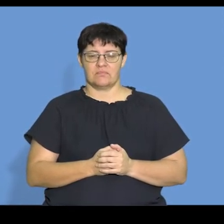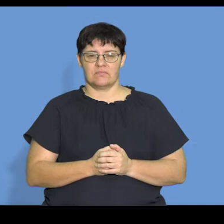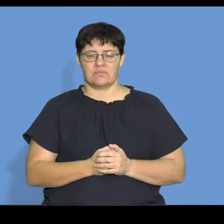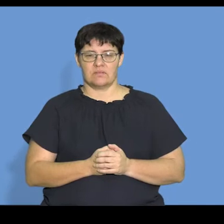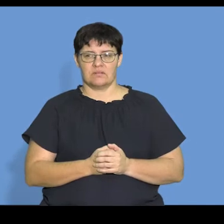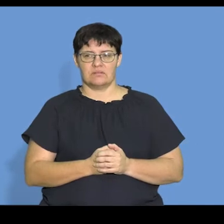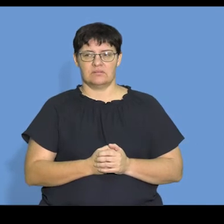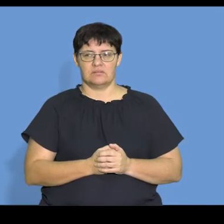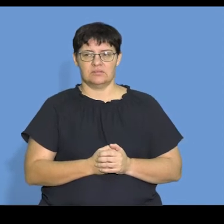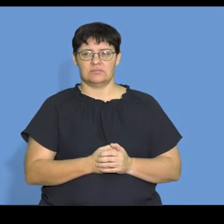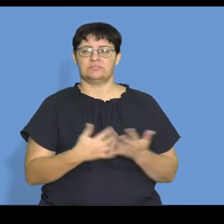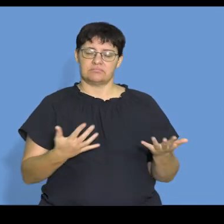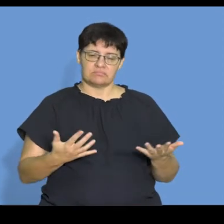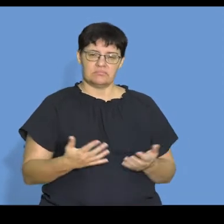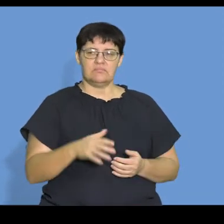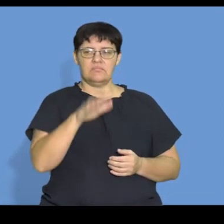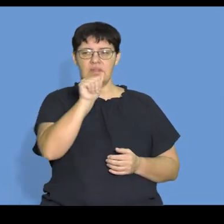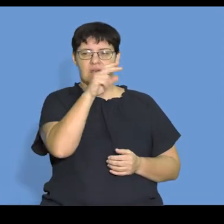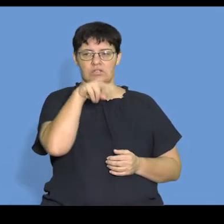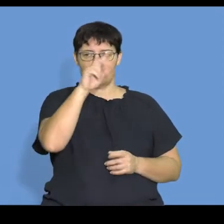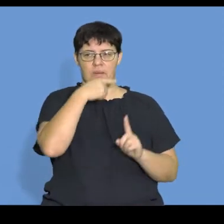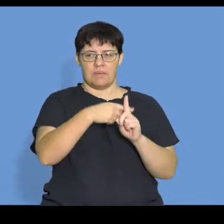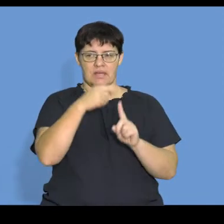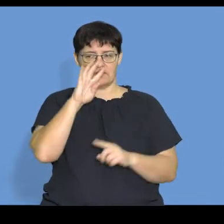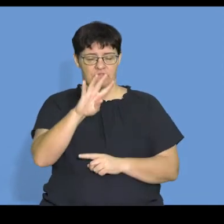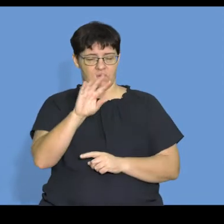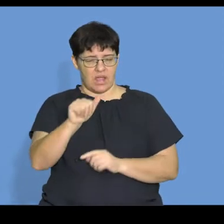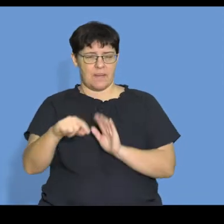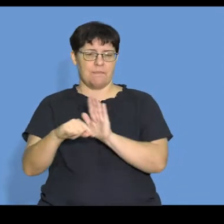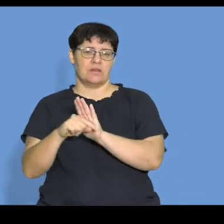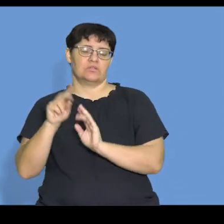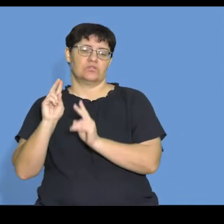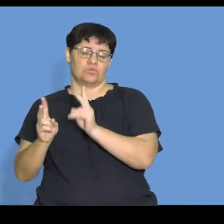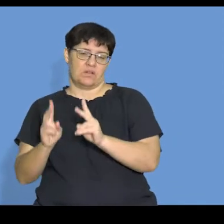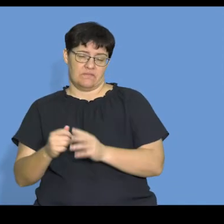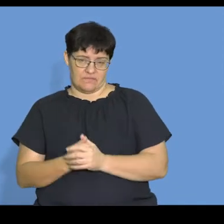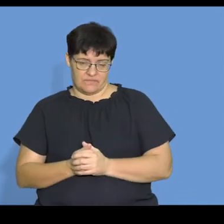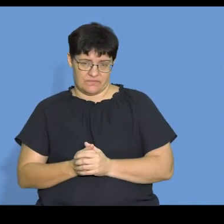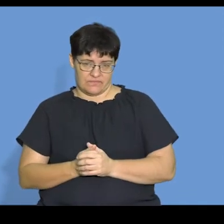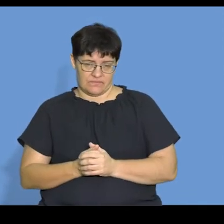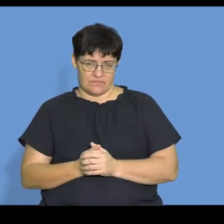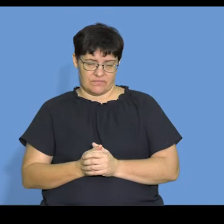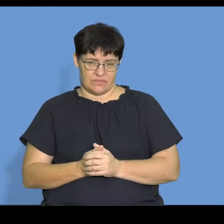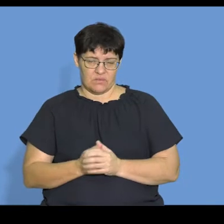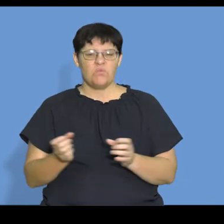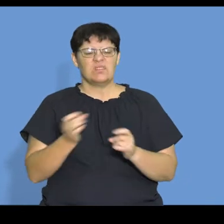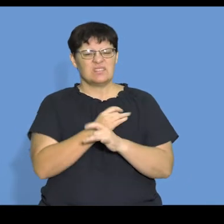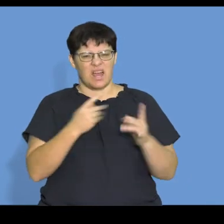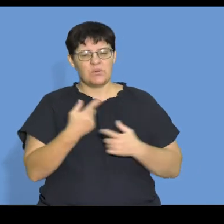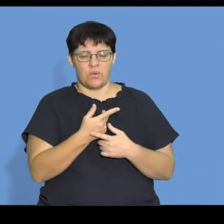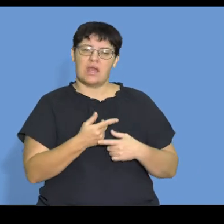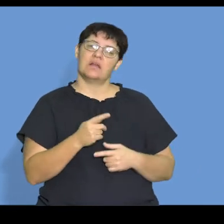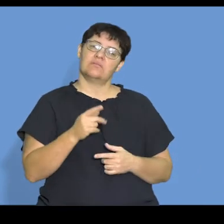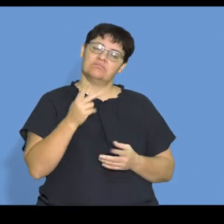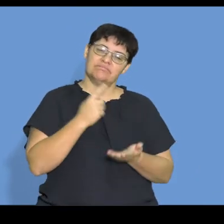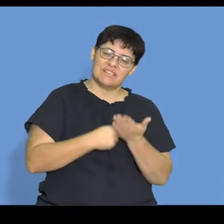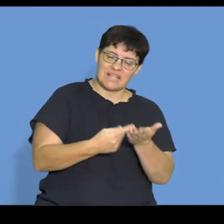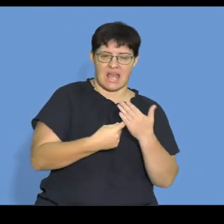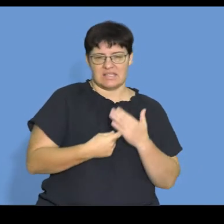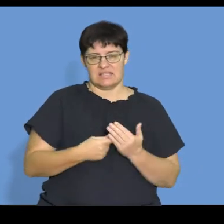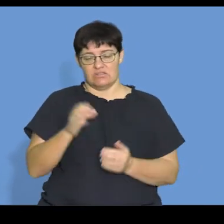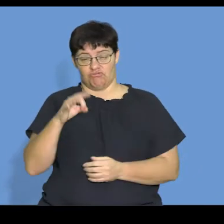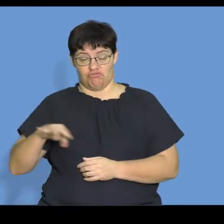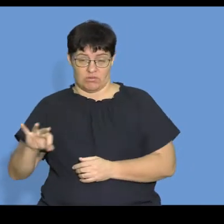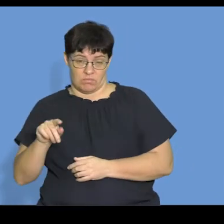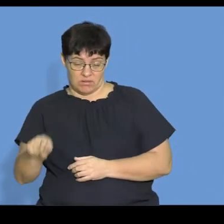look at a squared plus 4a minus 12, the example I started with when we spoke about a trinomial. You're always going